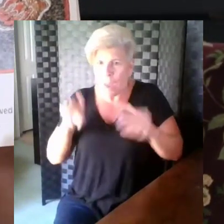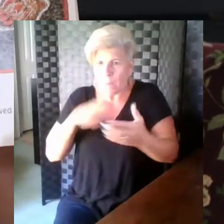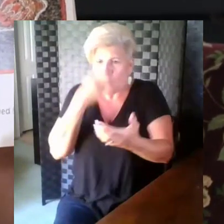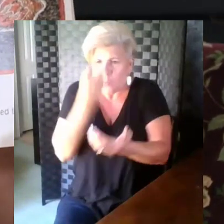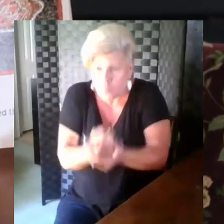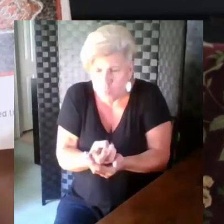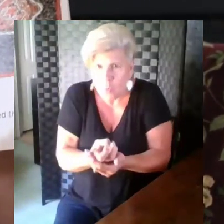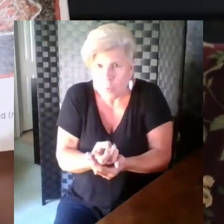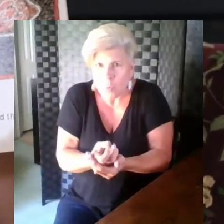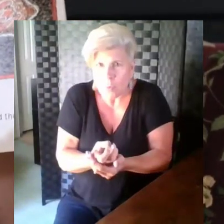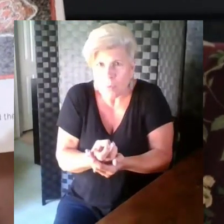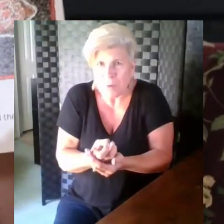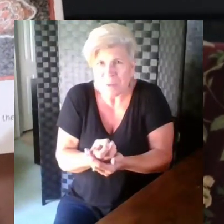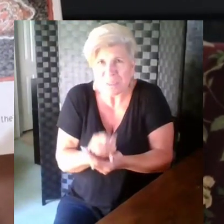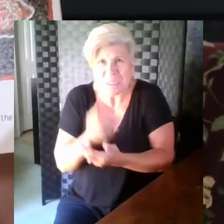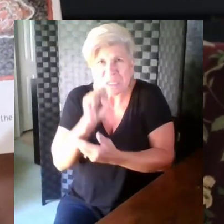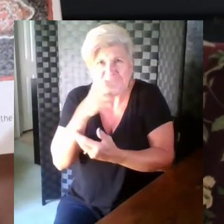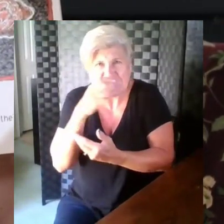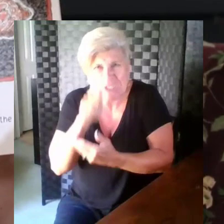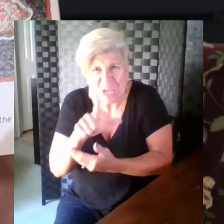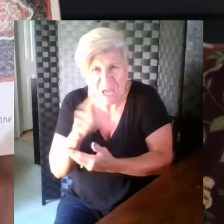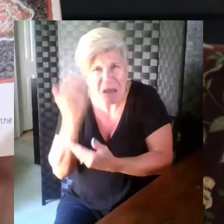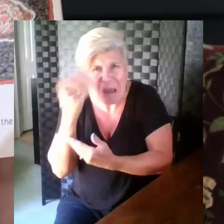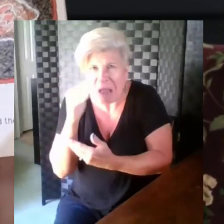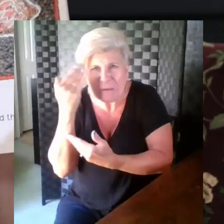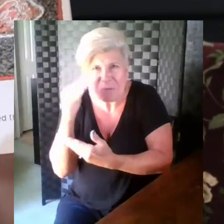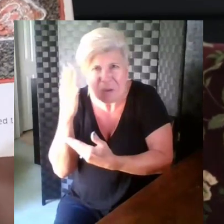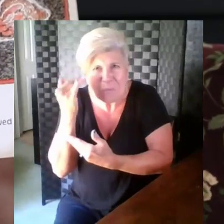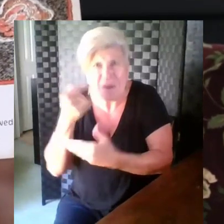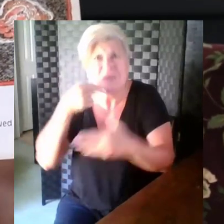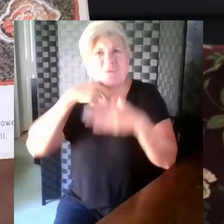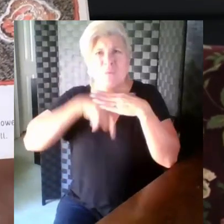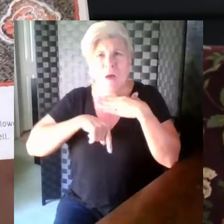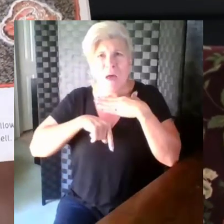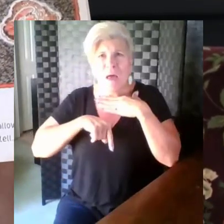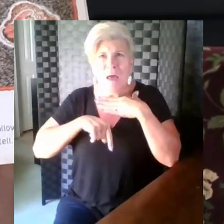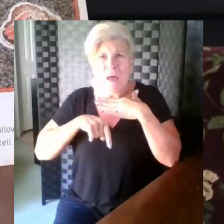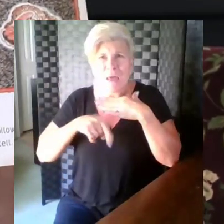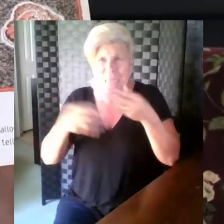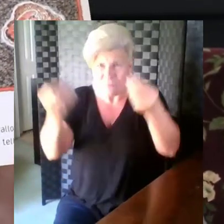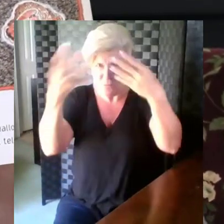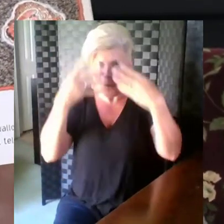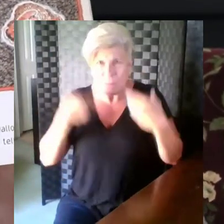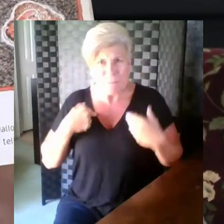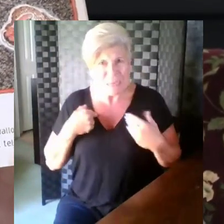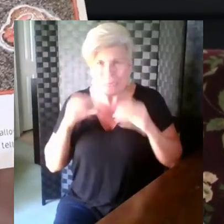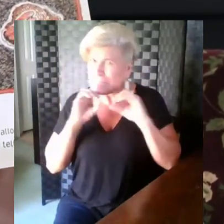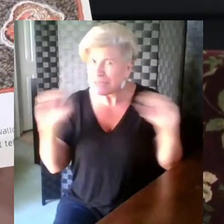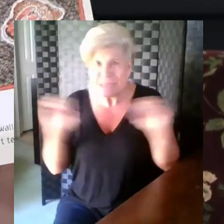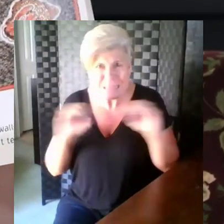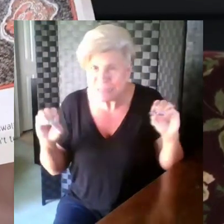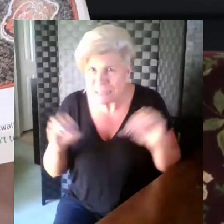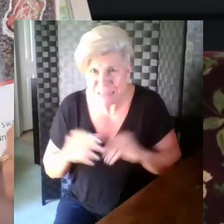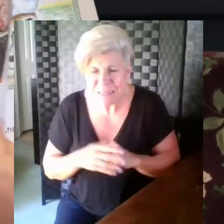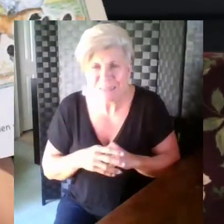in the shell. I don't know why she swallowed the shell. She didn't tell.